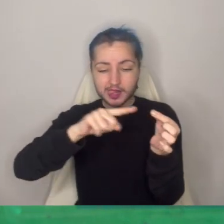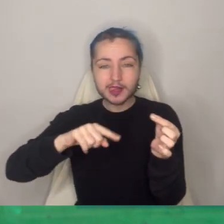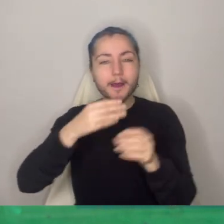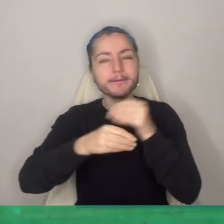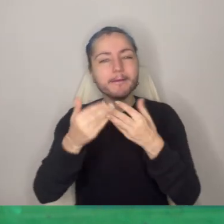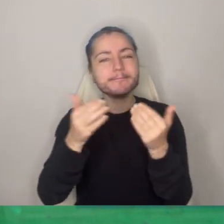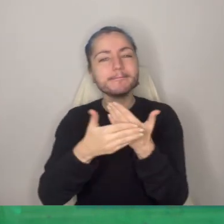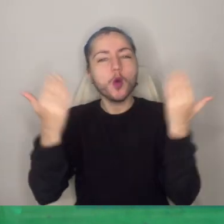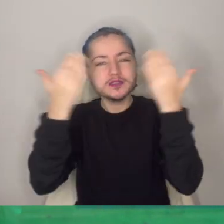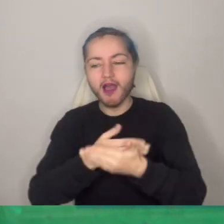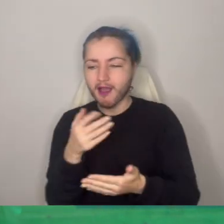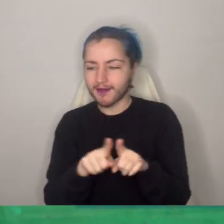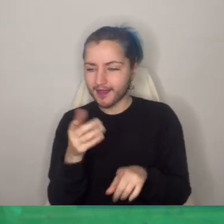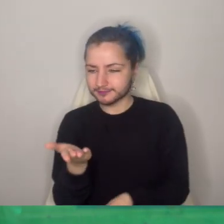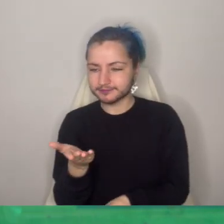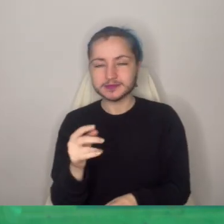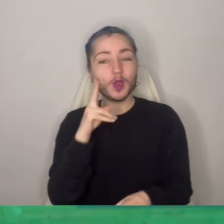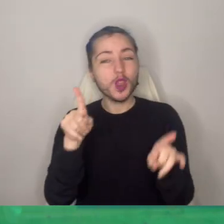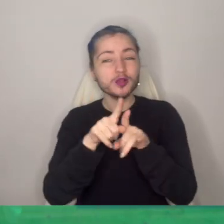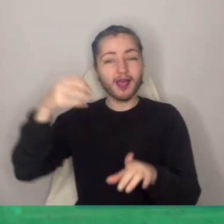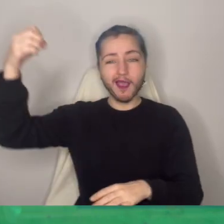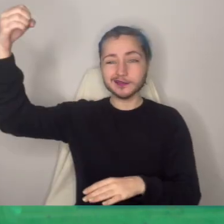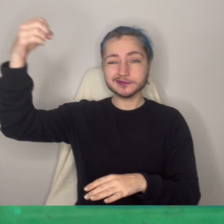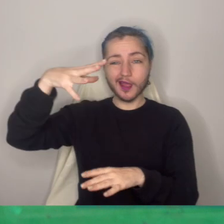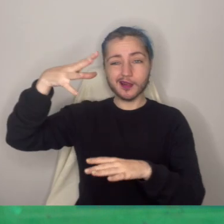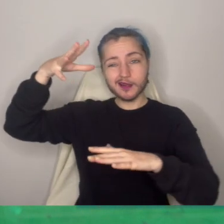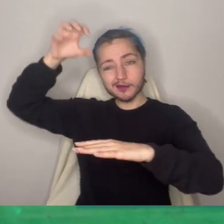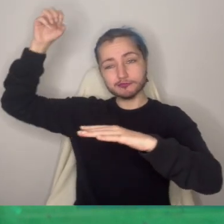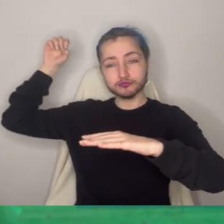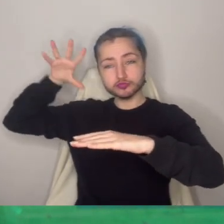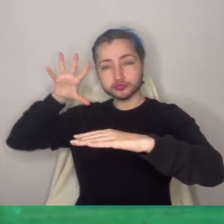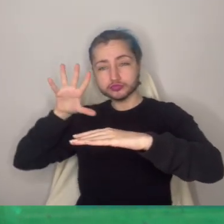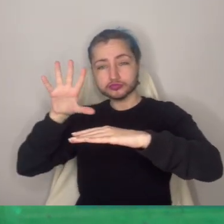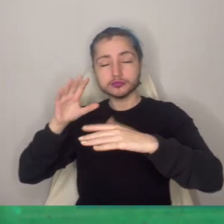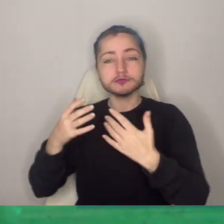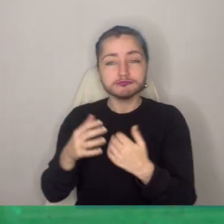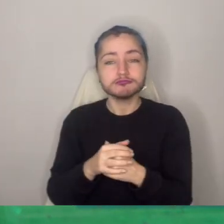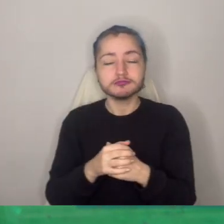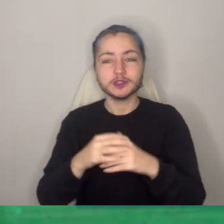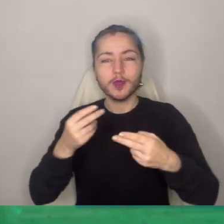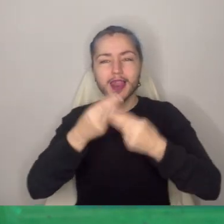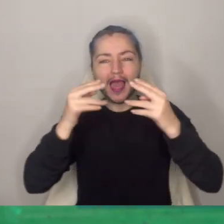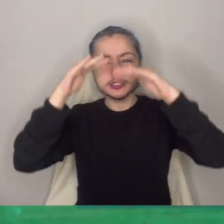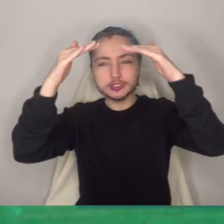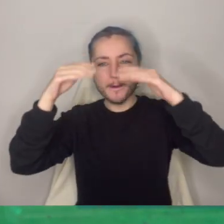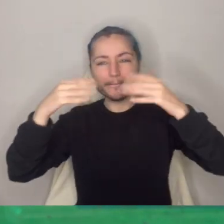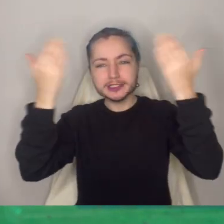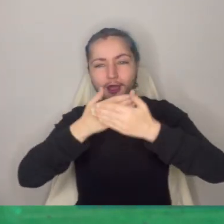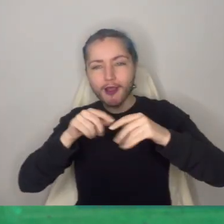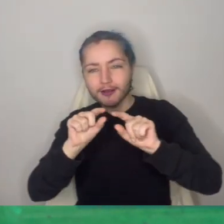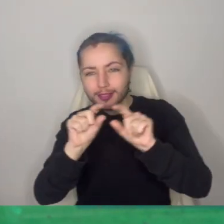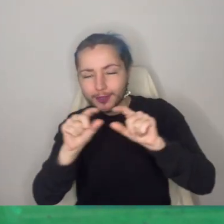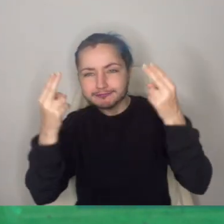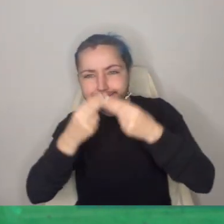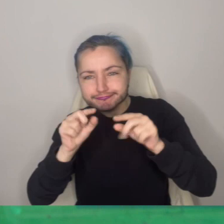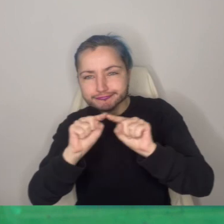that dark bit there. Looks like it's catching the sun from underneath and it's lighter on top. So we're going to go for these three. And